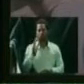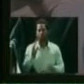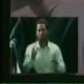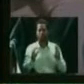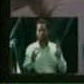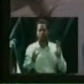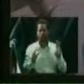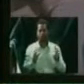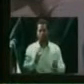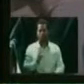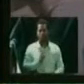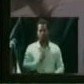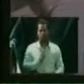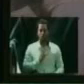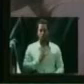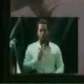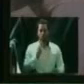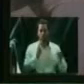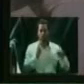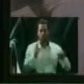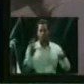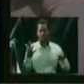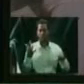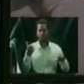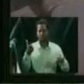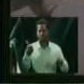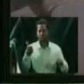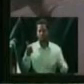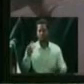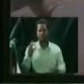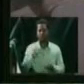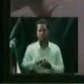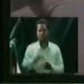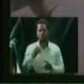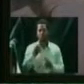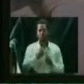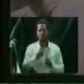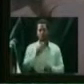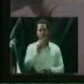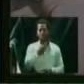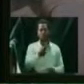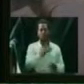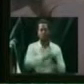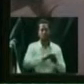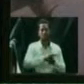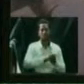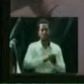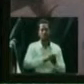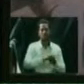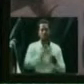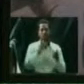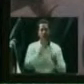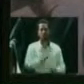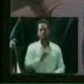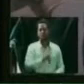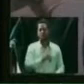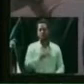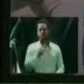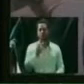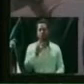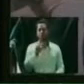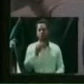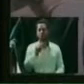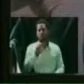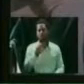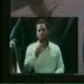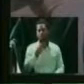its approval due to an interim seat being temporarily held in the 2nd District by BOE member John Fugate, who had voiced opposition to many of